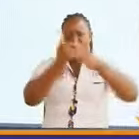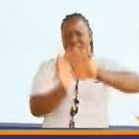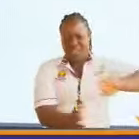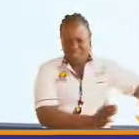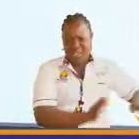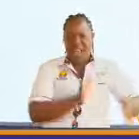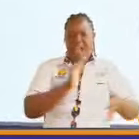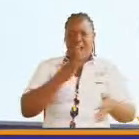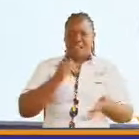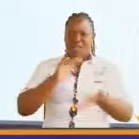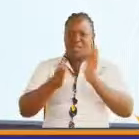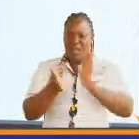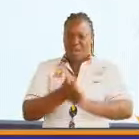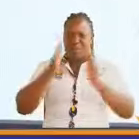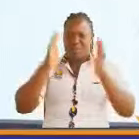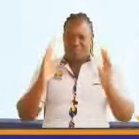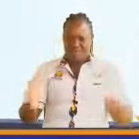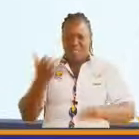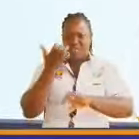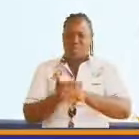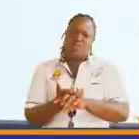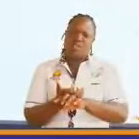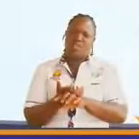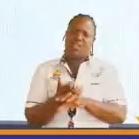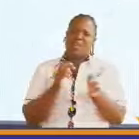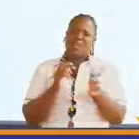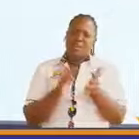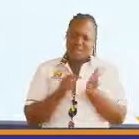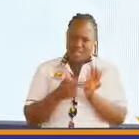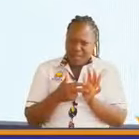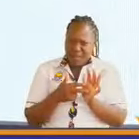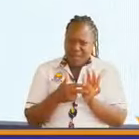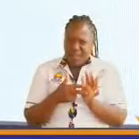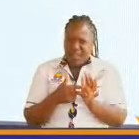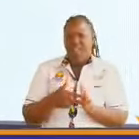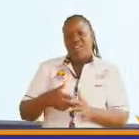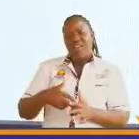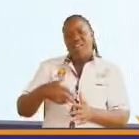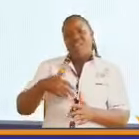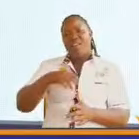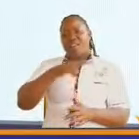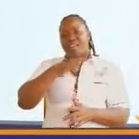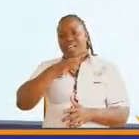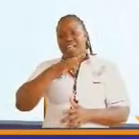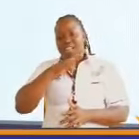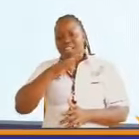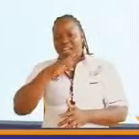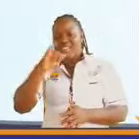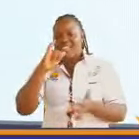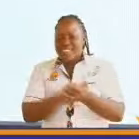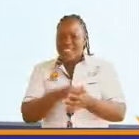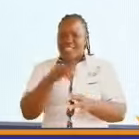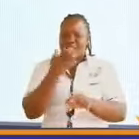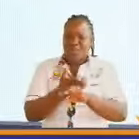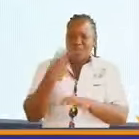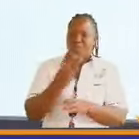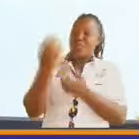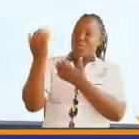has become the chief cornerstone. Your Excellency, Raila Omolo Odinga is that stone. And we